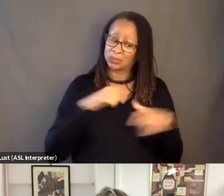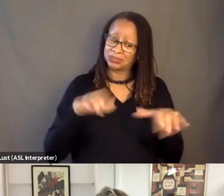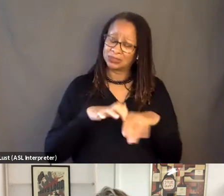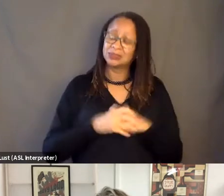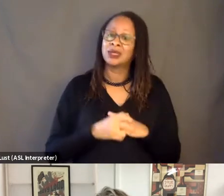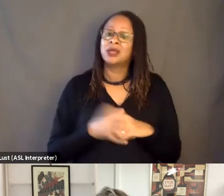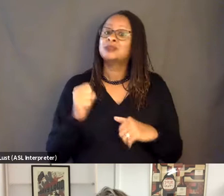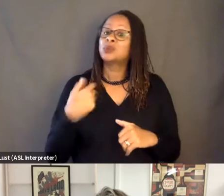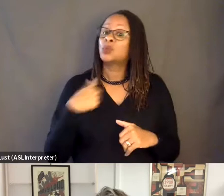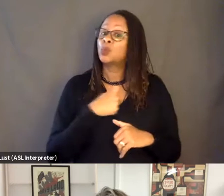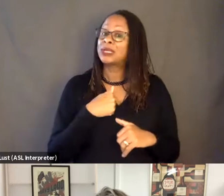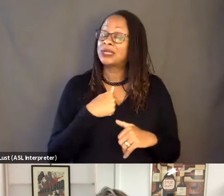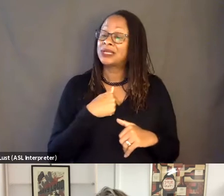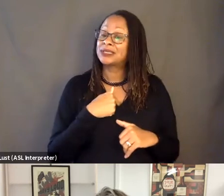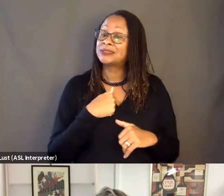this